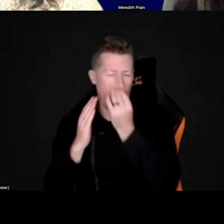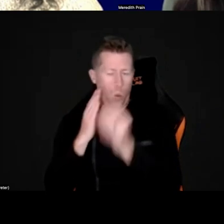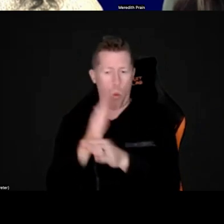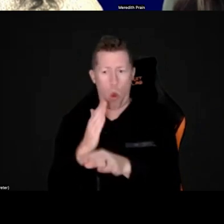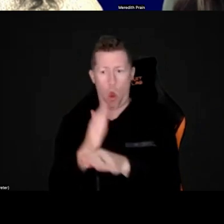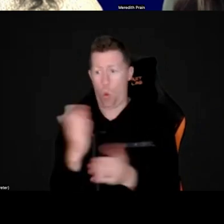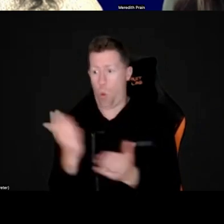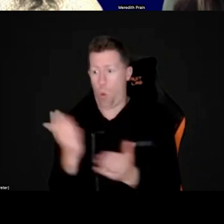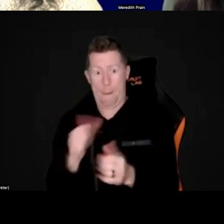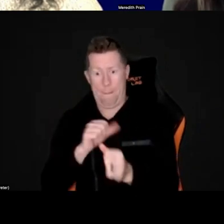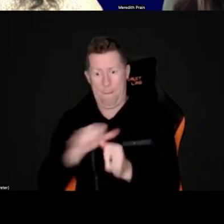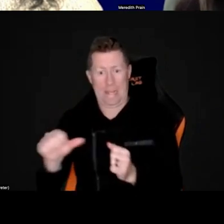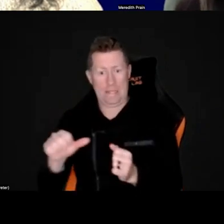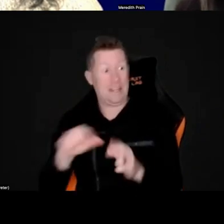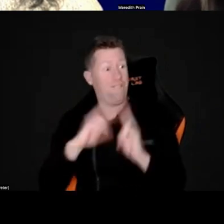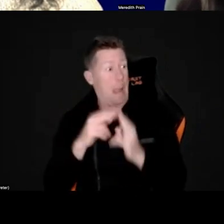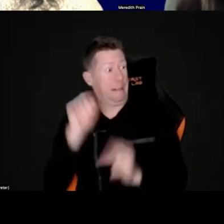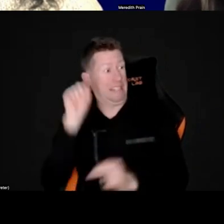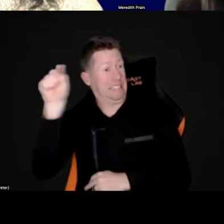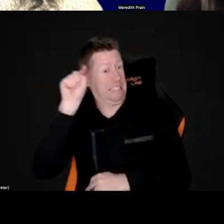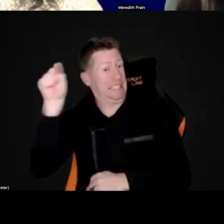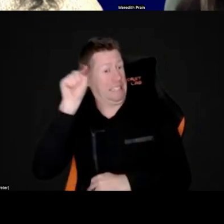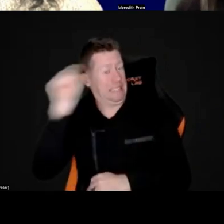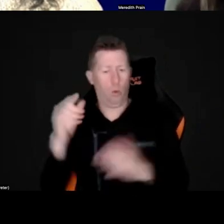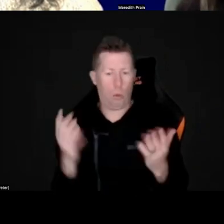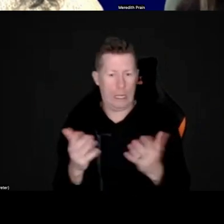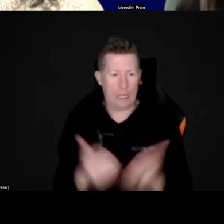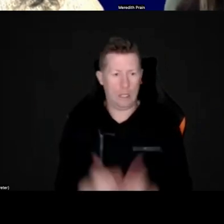referred families for a local orthoptist.